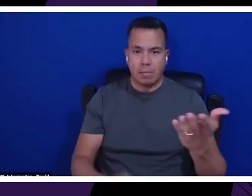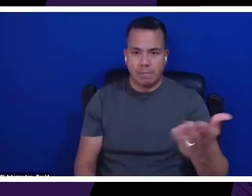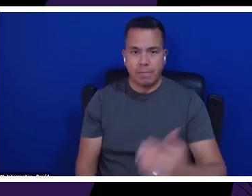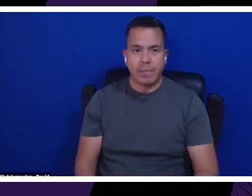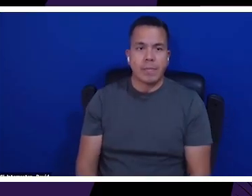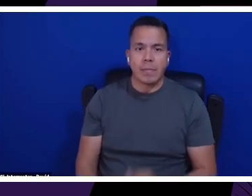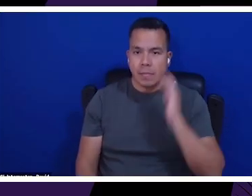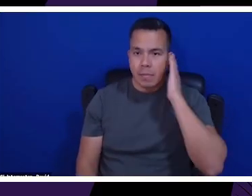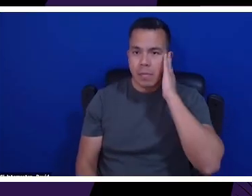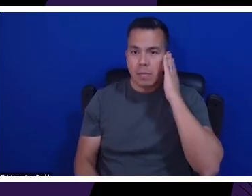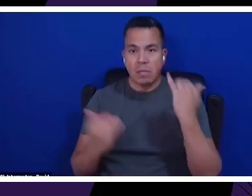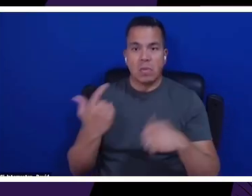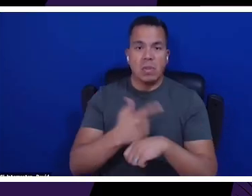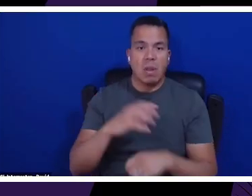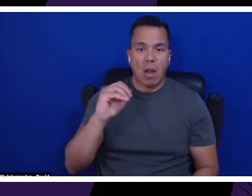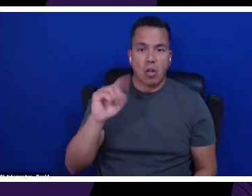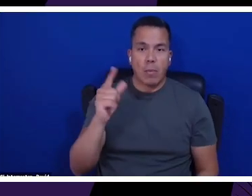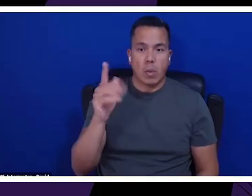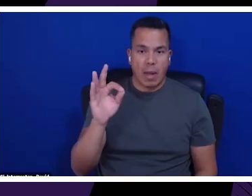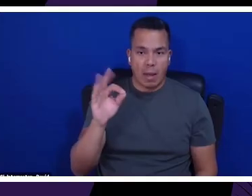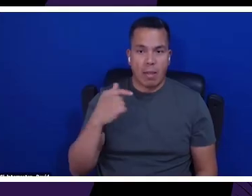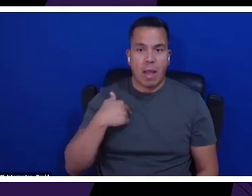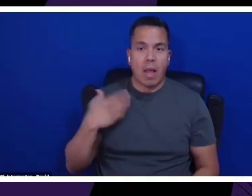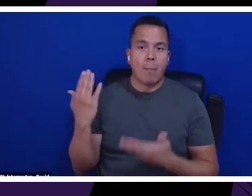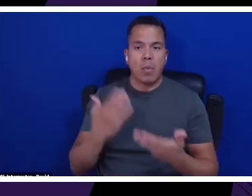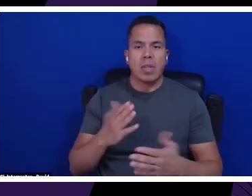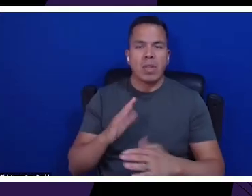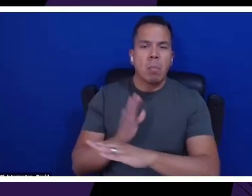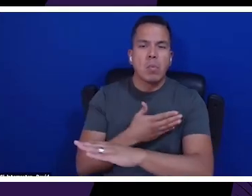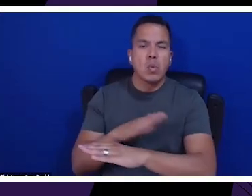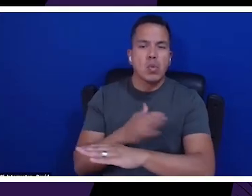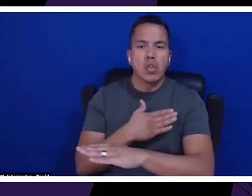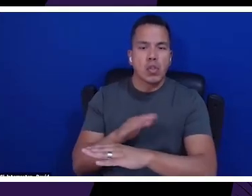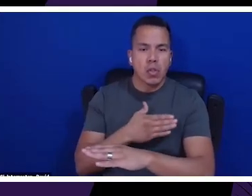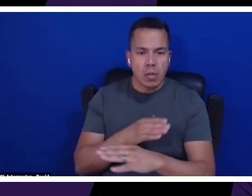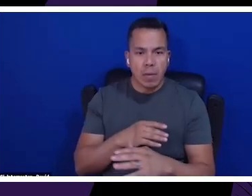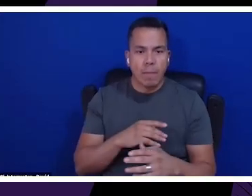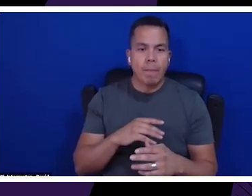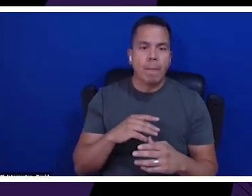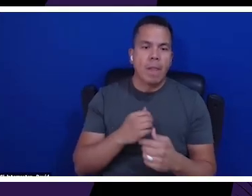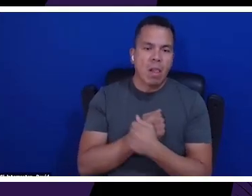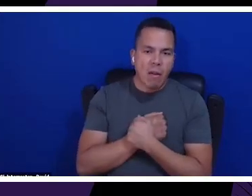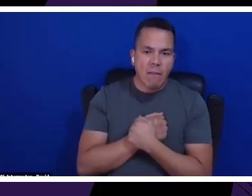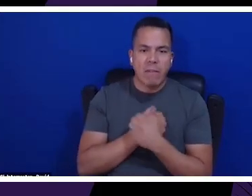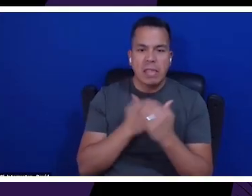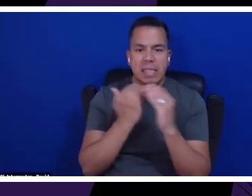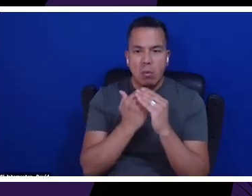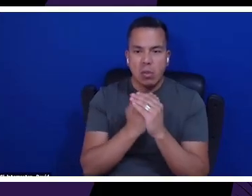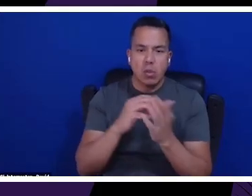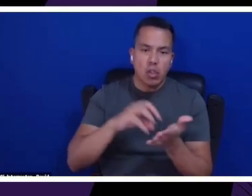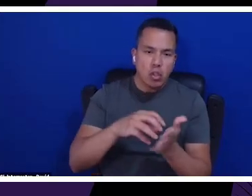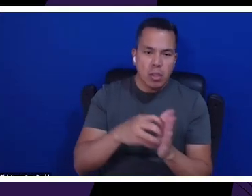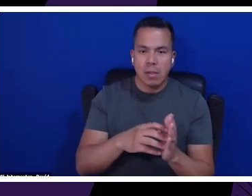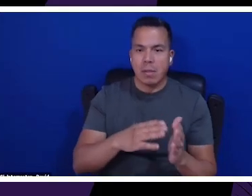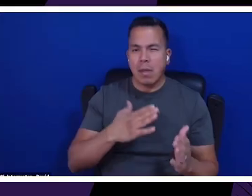It's October 29th, and I'm taking musical instruments, love, sandwiches, cookies, my body and my